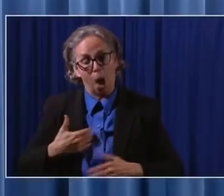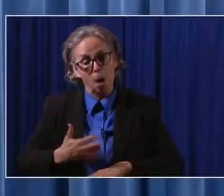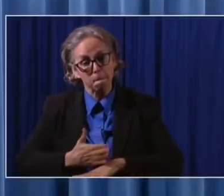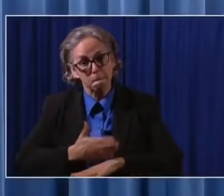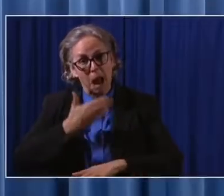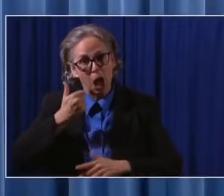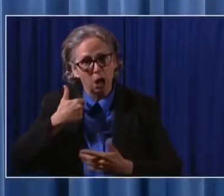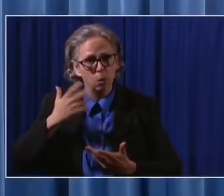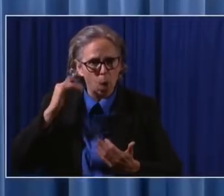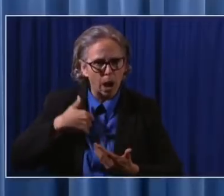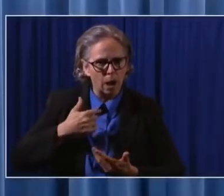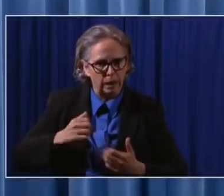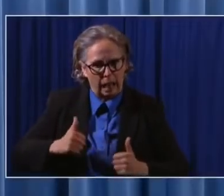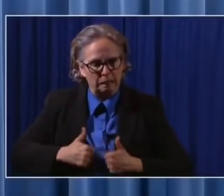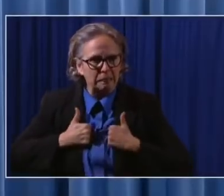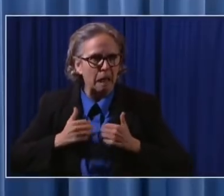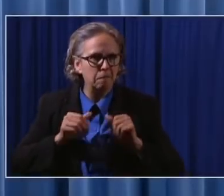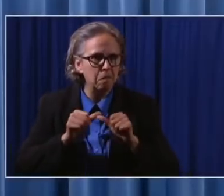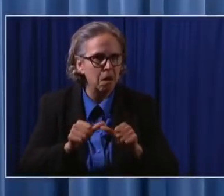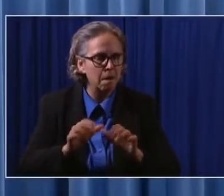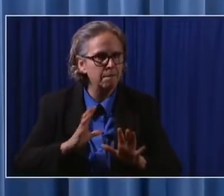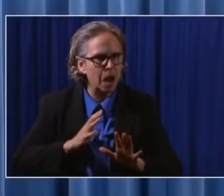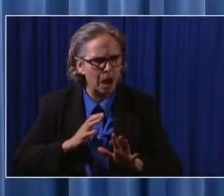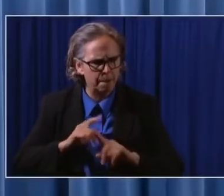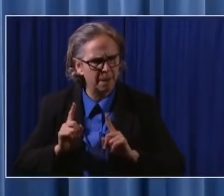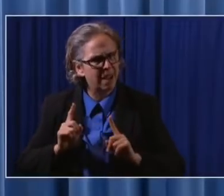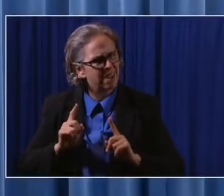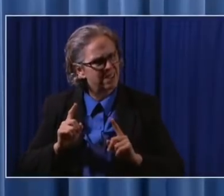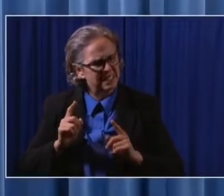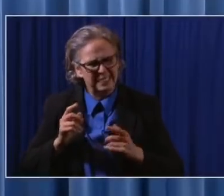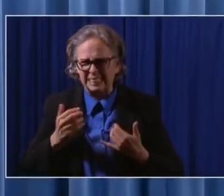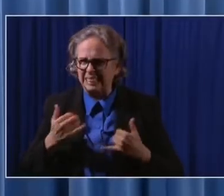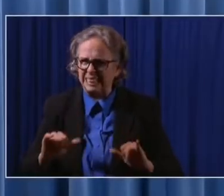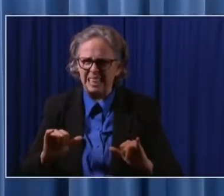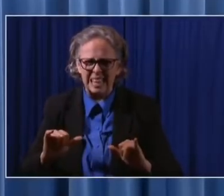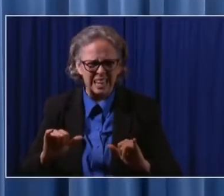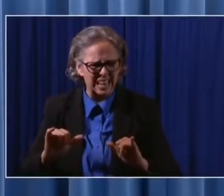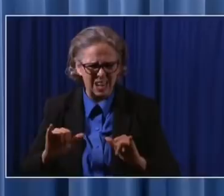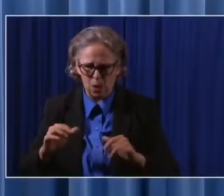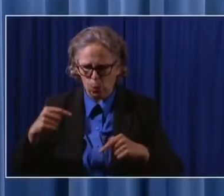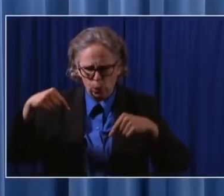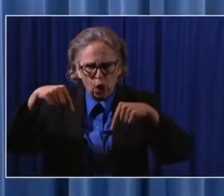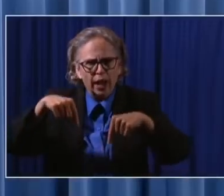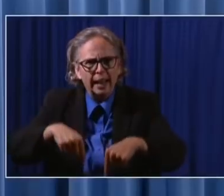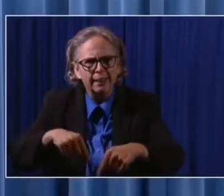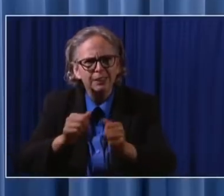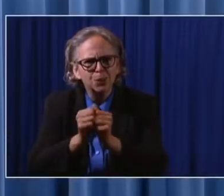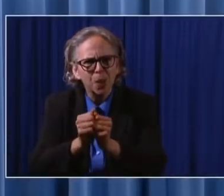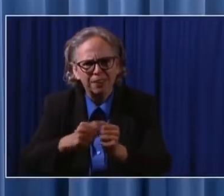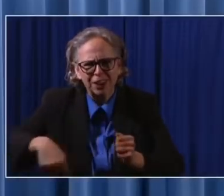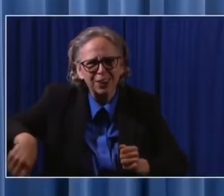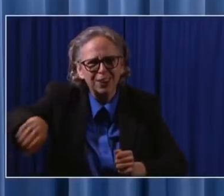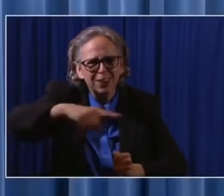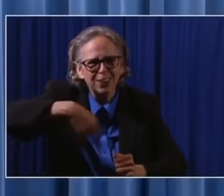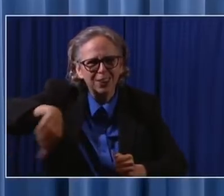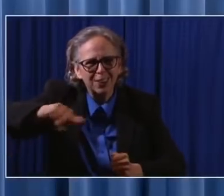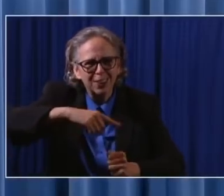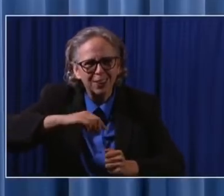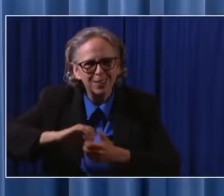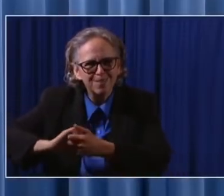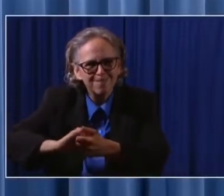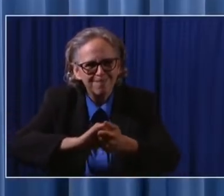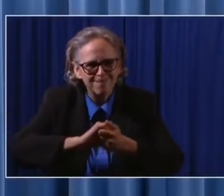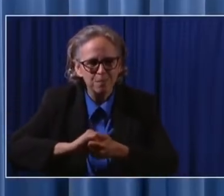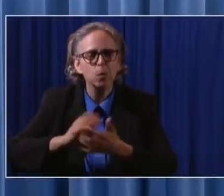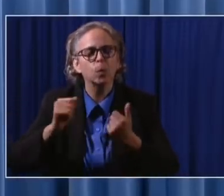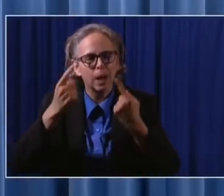now. So we are all in this together. We can get through it. There's all things that each and every one of us wants to